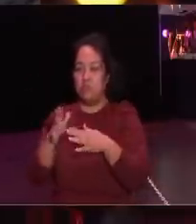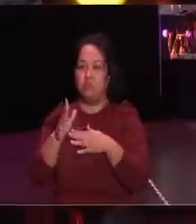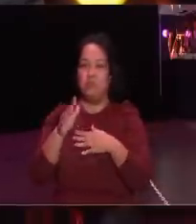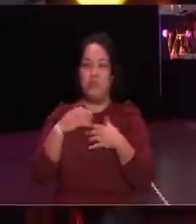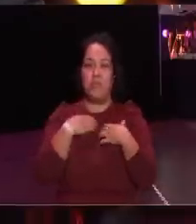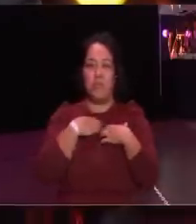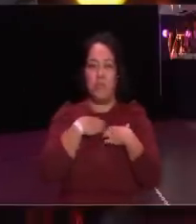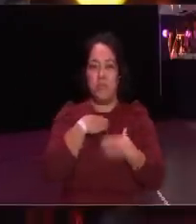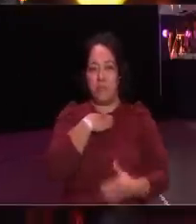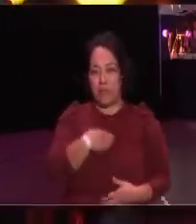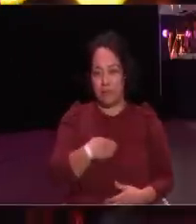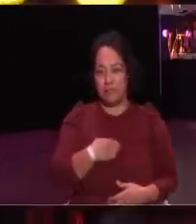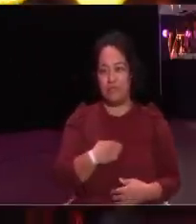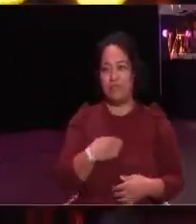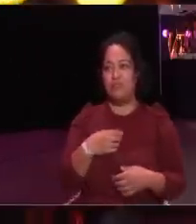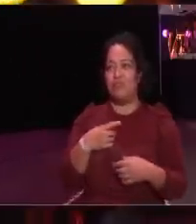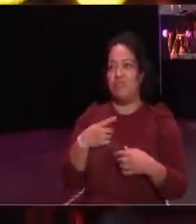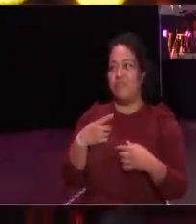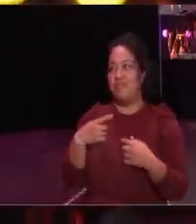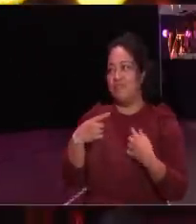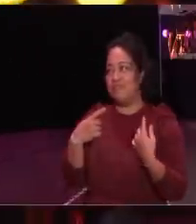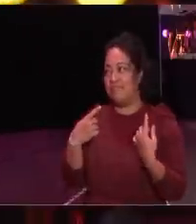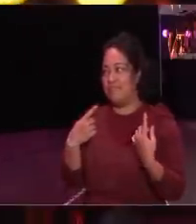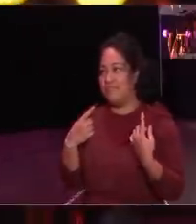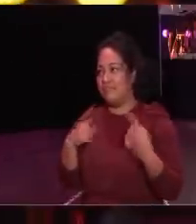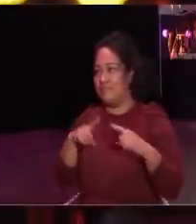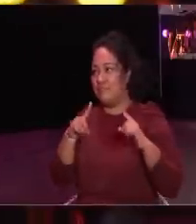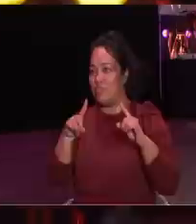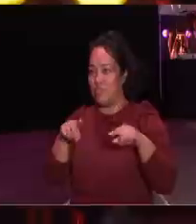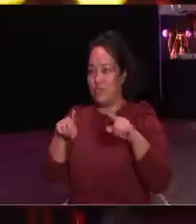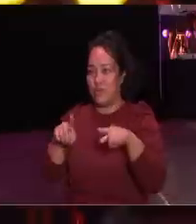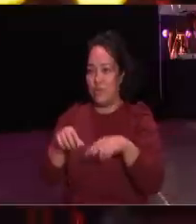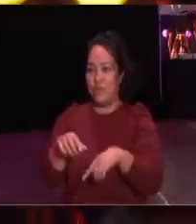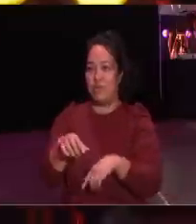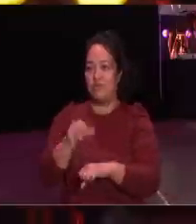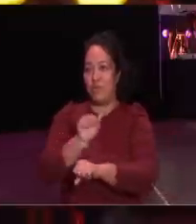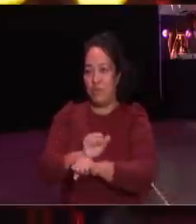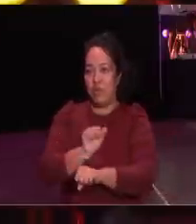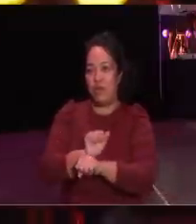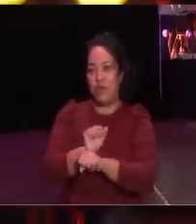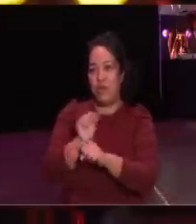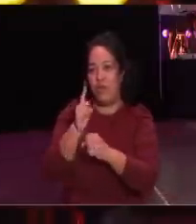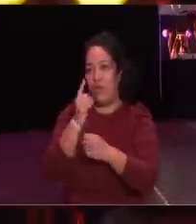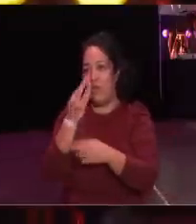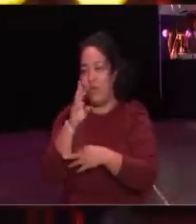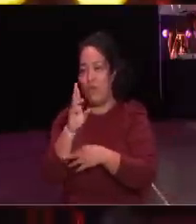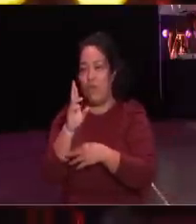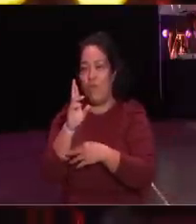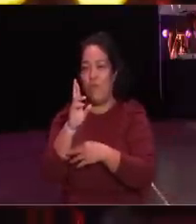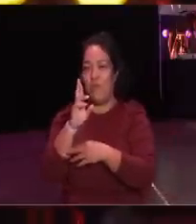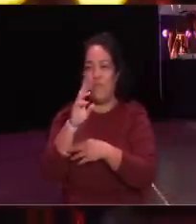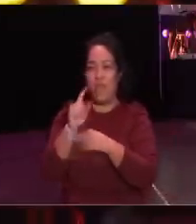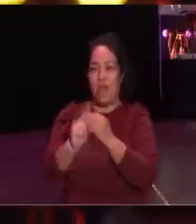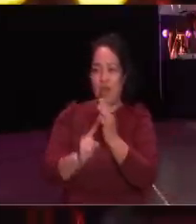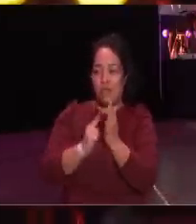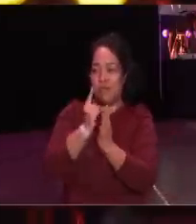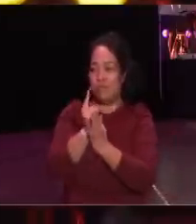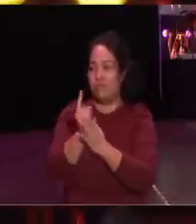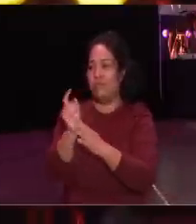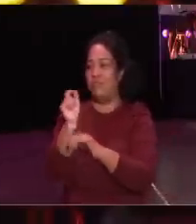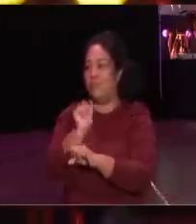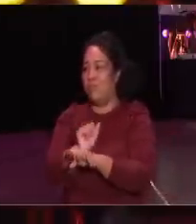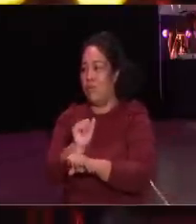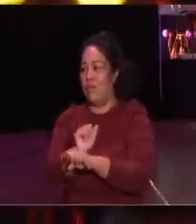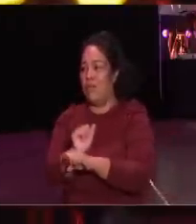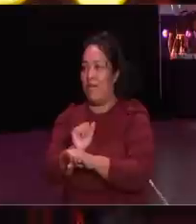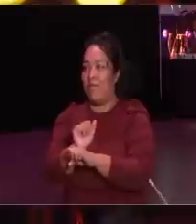is determined by the time, o la cantidad de horas que esa persona, or the amount of hours that the person, invierte en esa